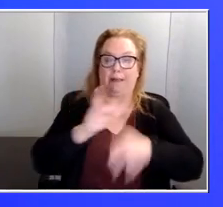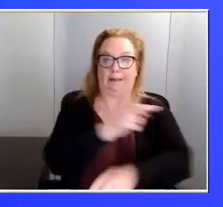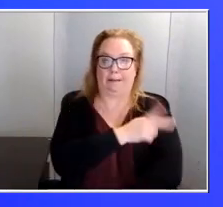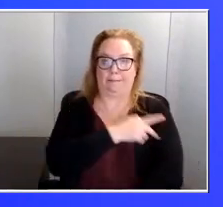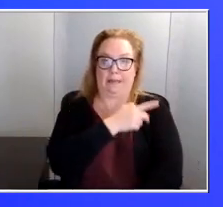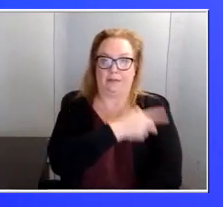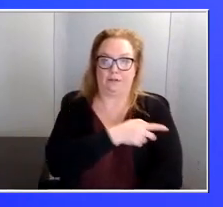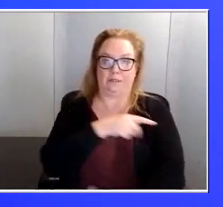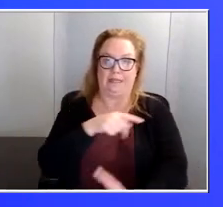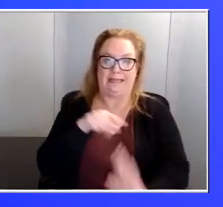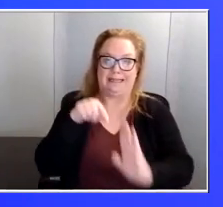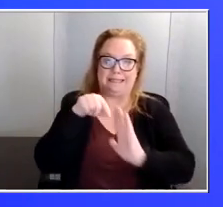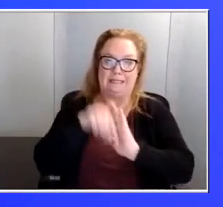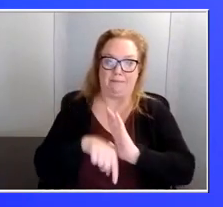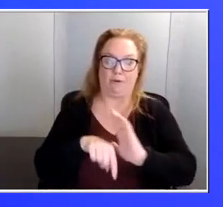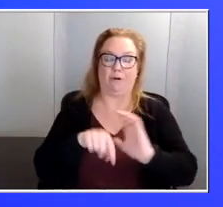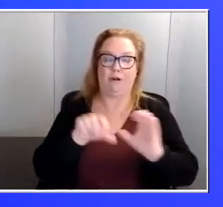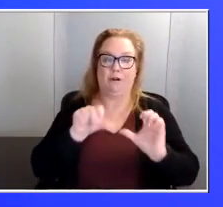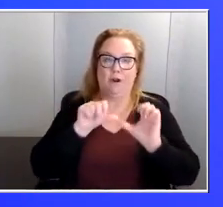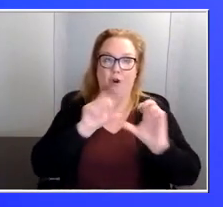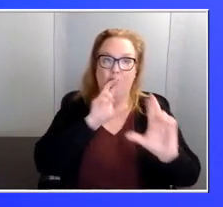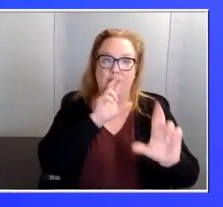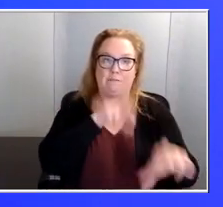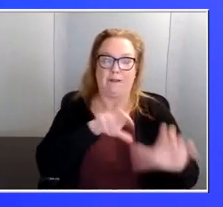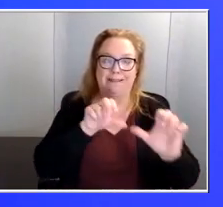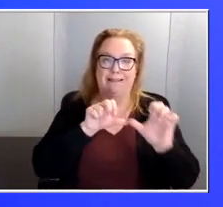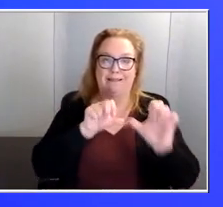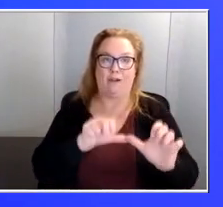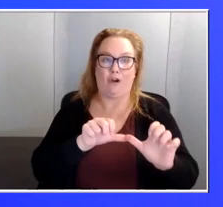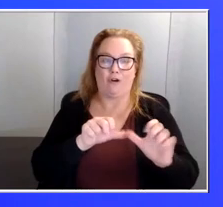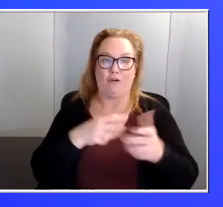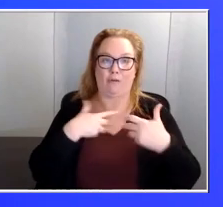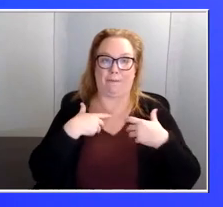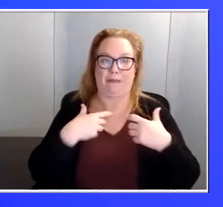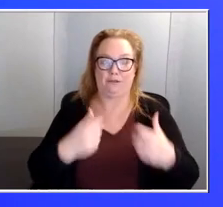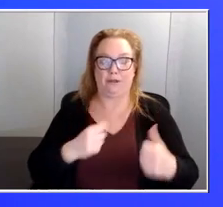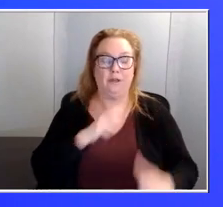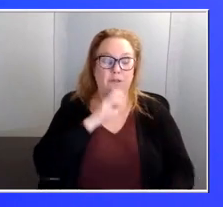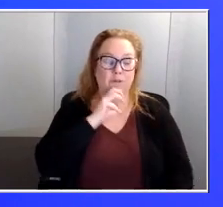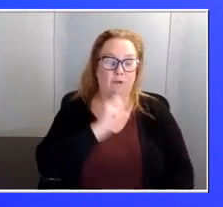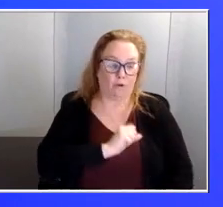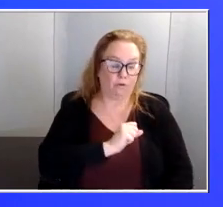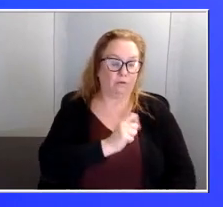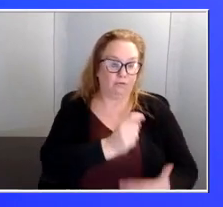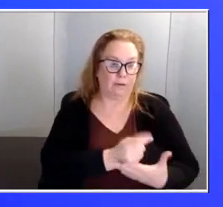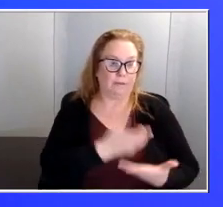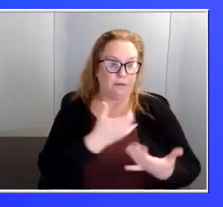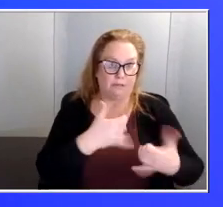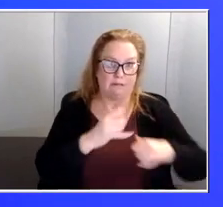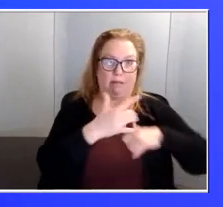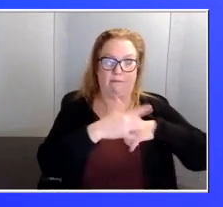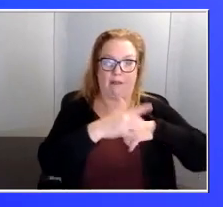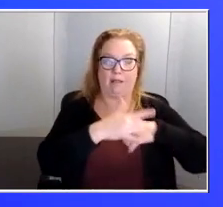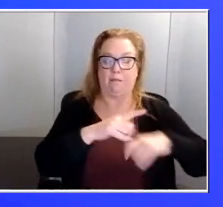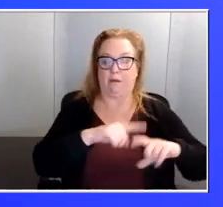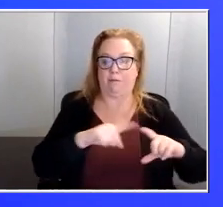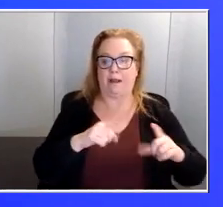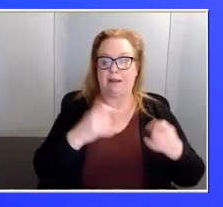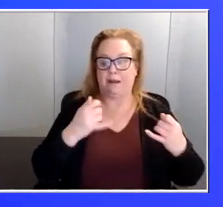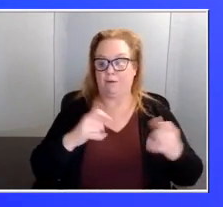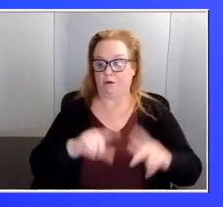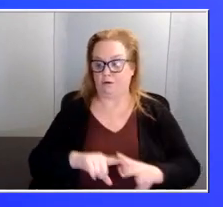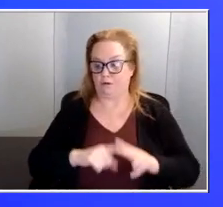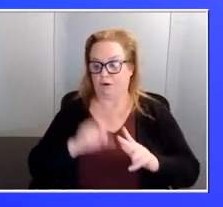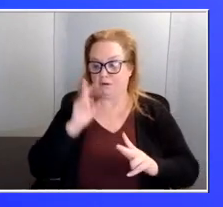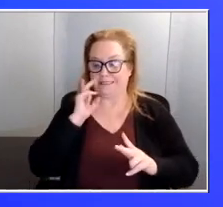deeper response and longer remission. So I think, you know, the older treatments are there, but as Dr. McGuirk is saying, we are going to start seeing these treatments,